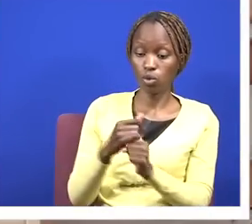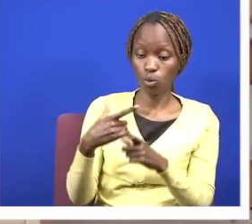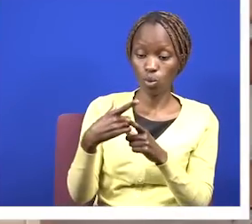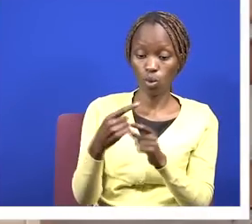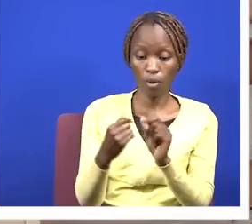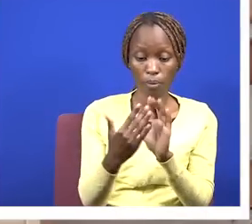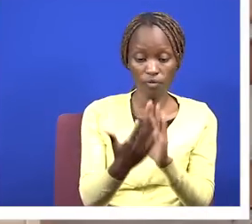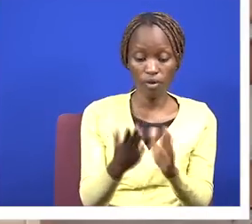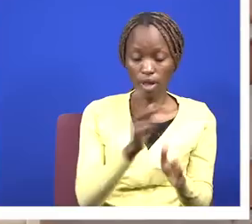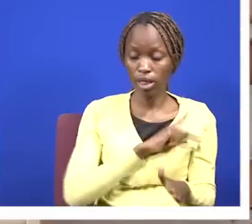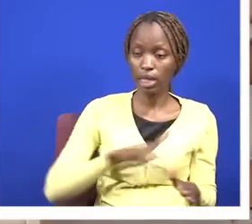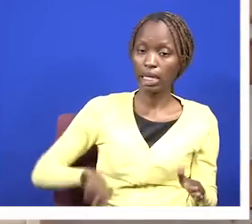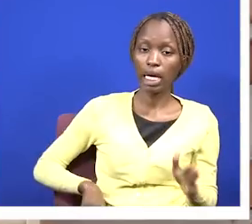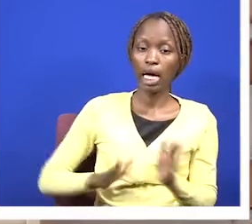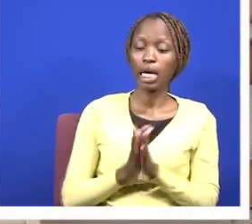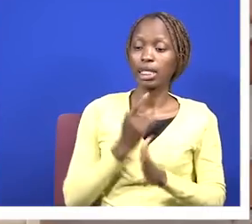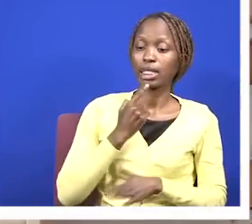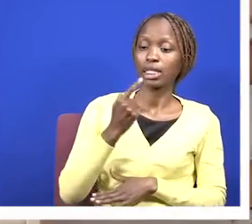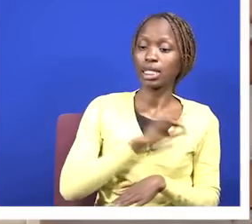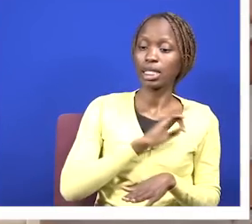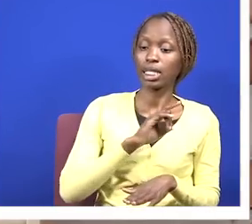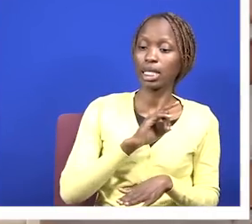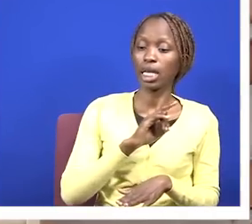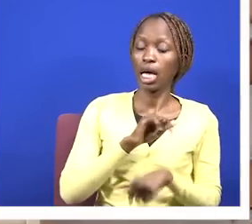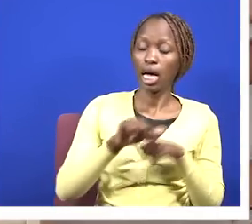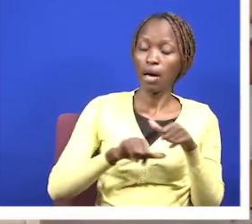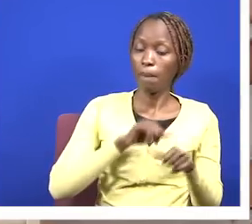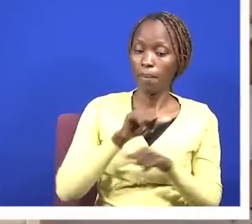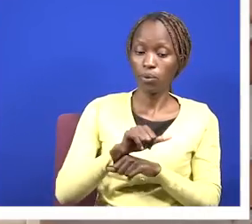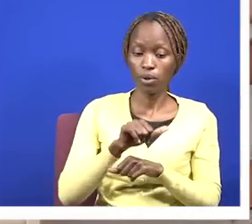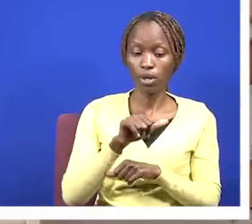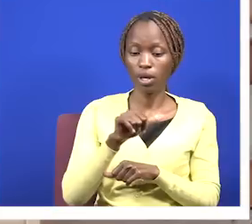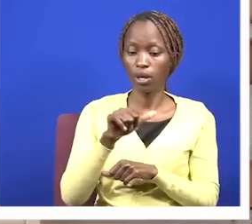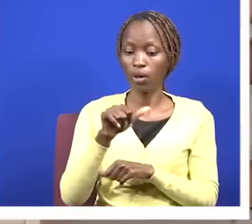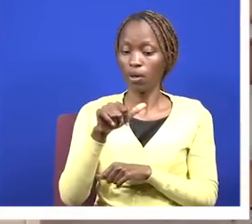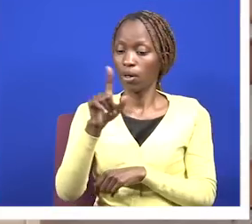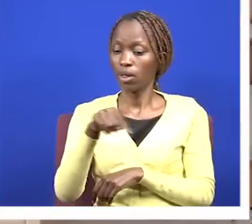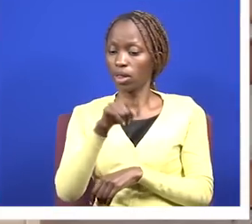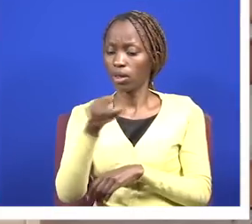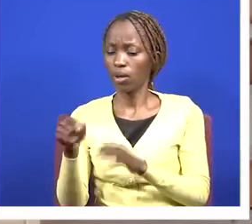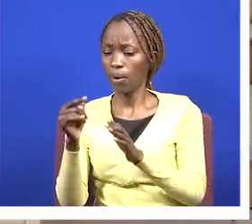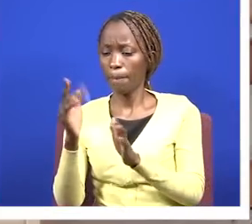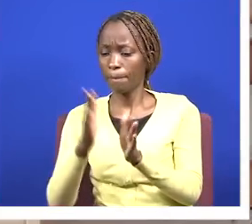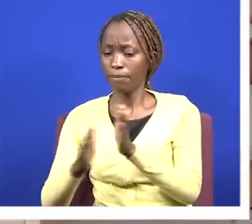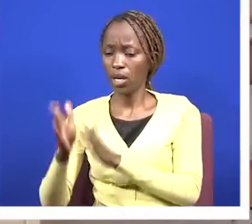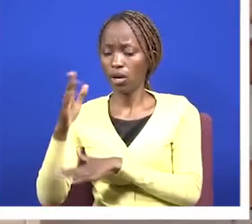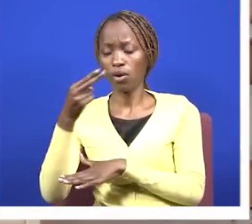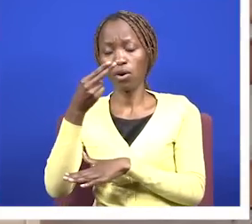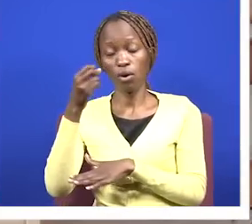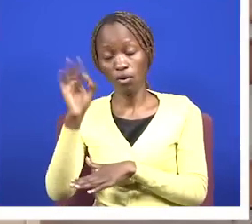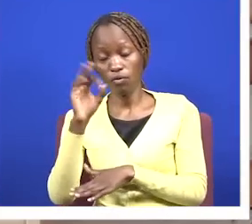and to tell him of the wicked plan by Haman. Haman was punished,